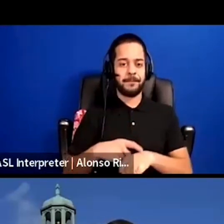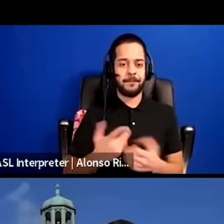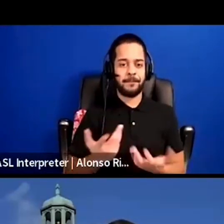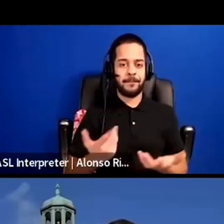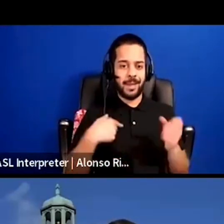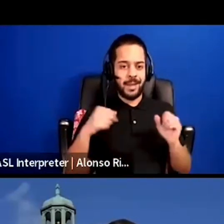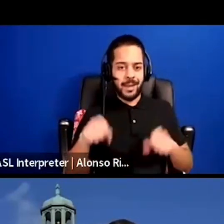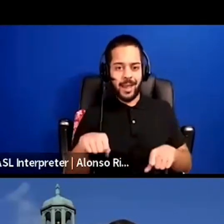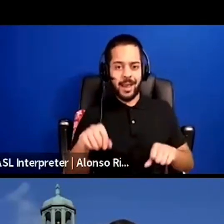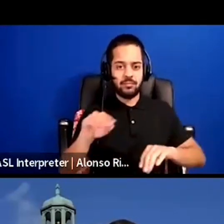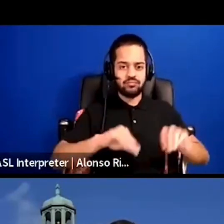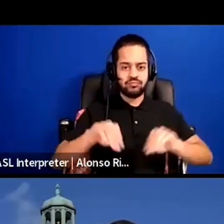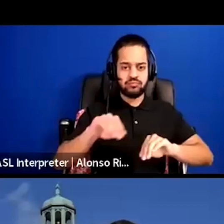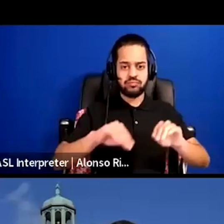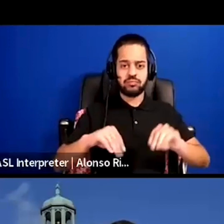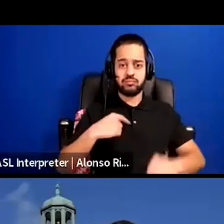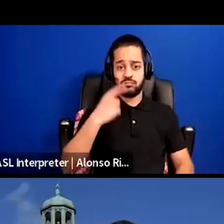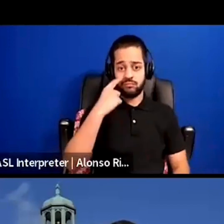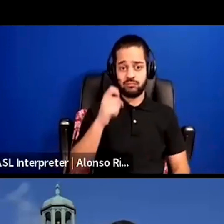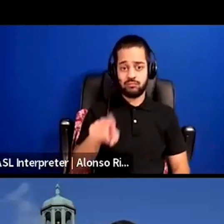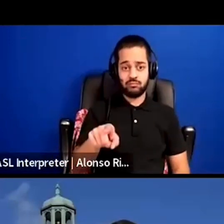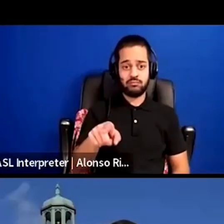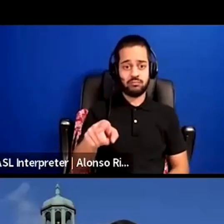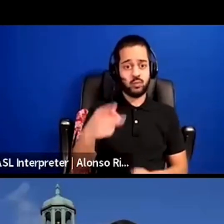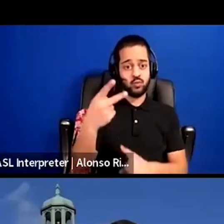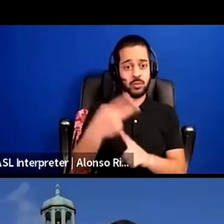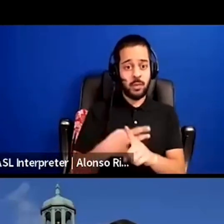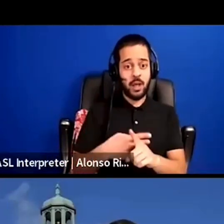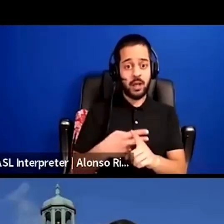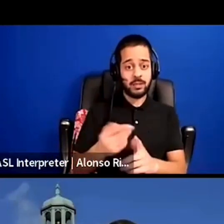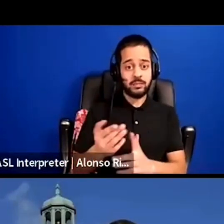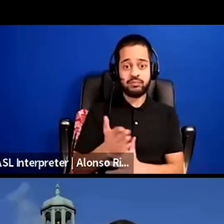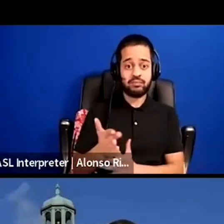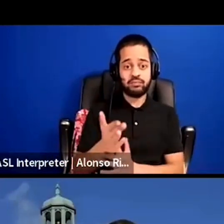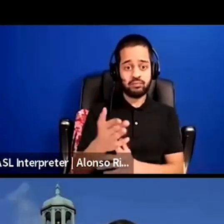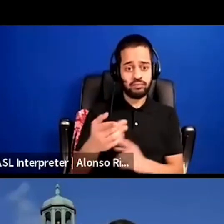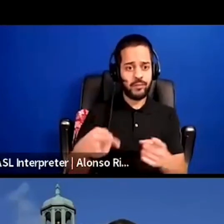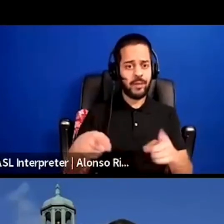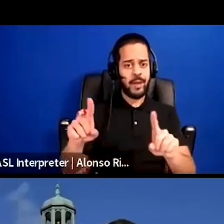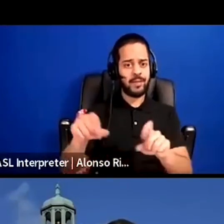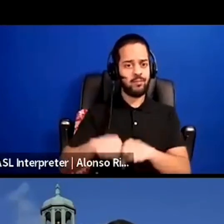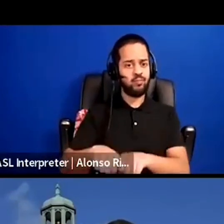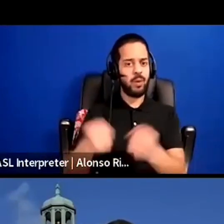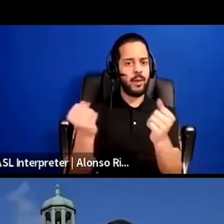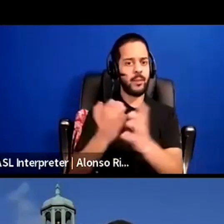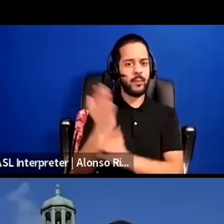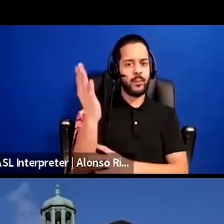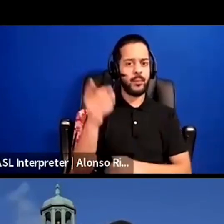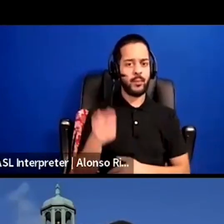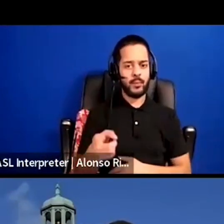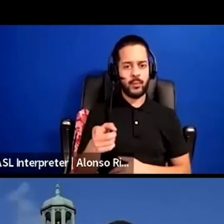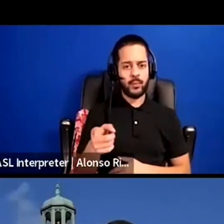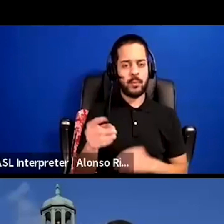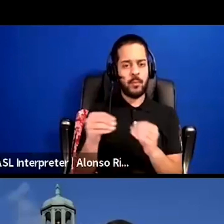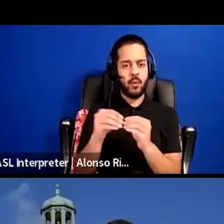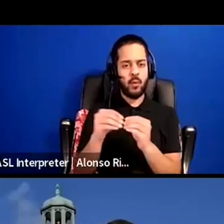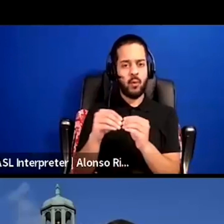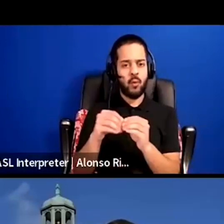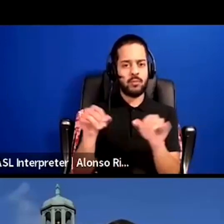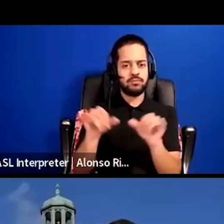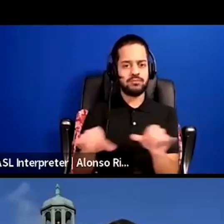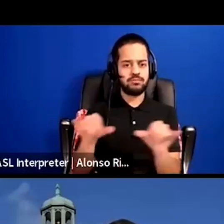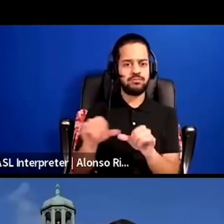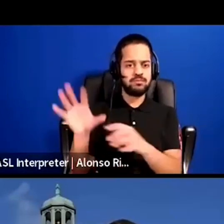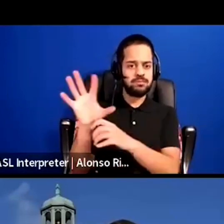And that's when I saw a breakthrough after 2 months of her getting that consistent support, right? To the point where she is decoding this year in